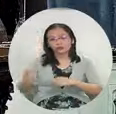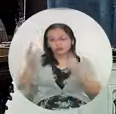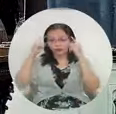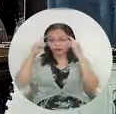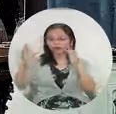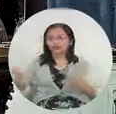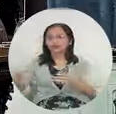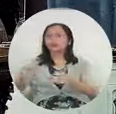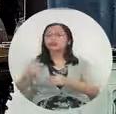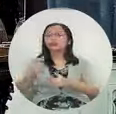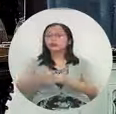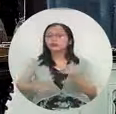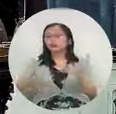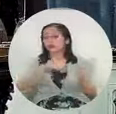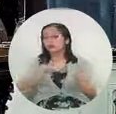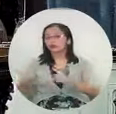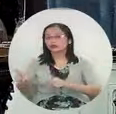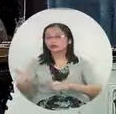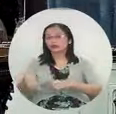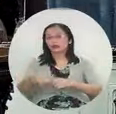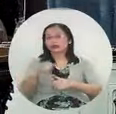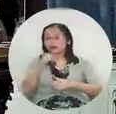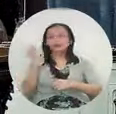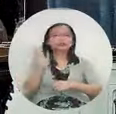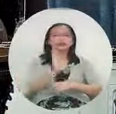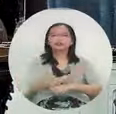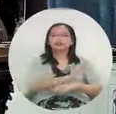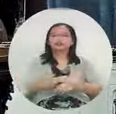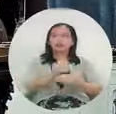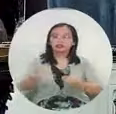And by the way, if you are given money from the church,